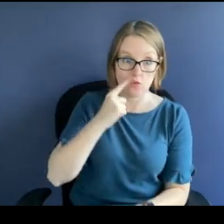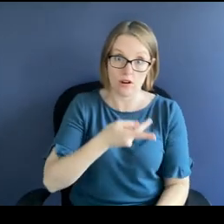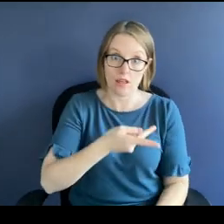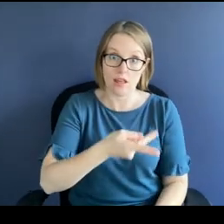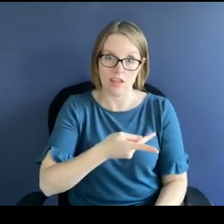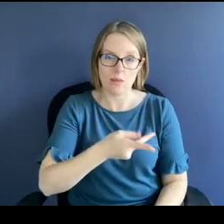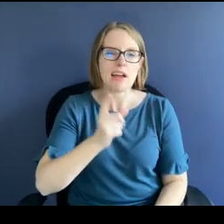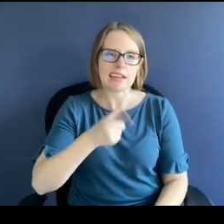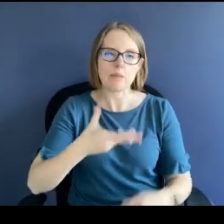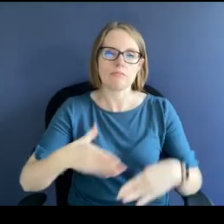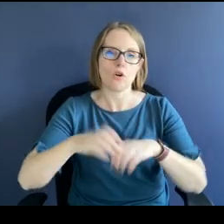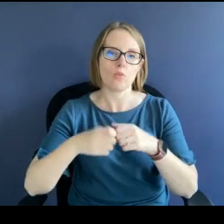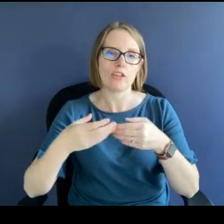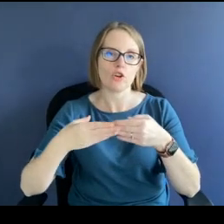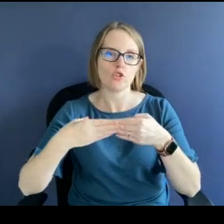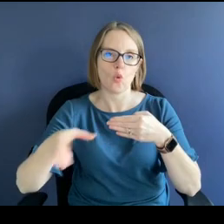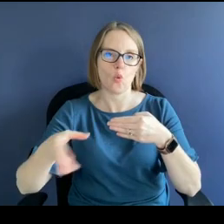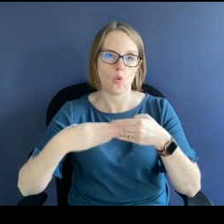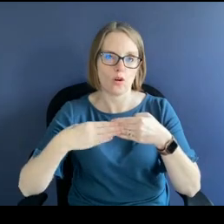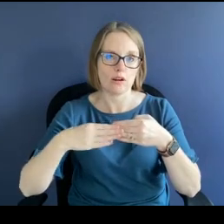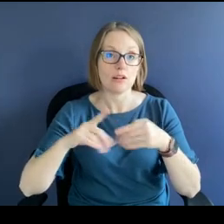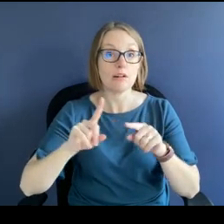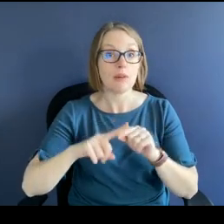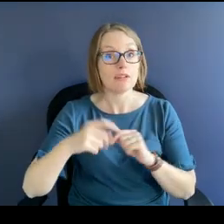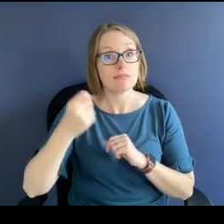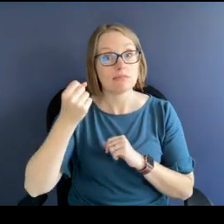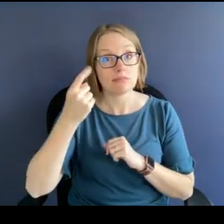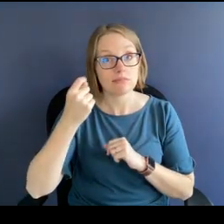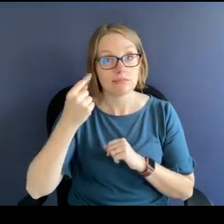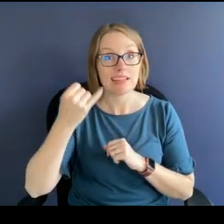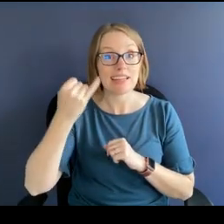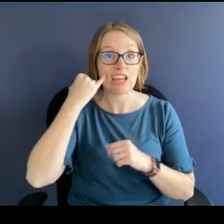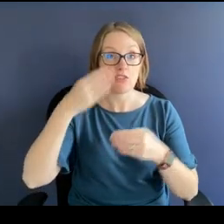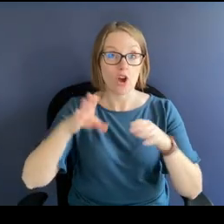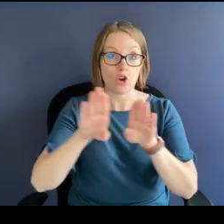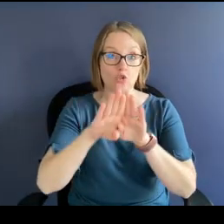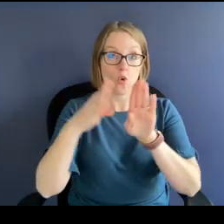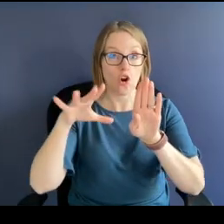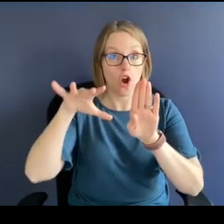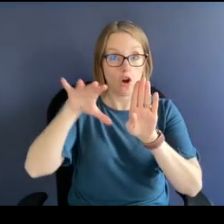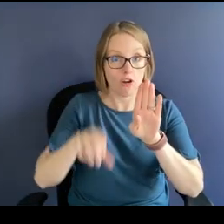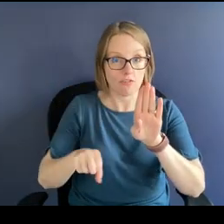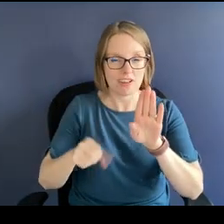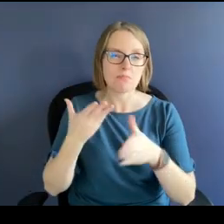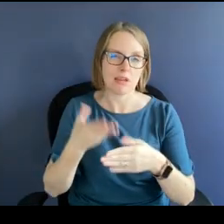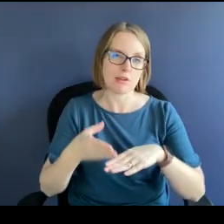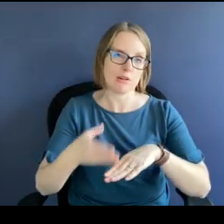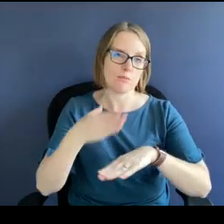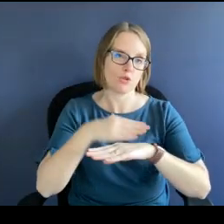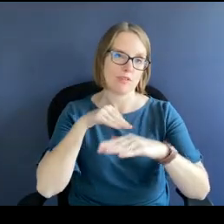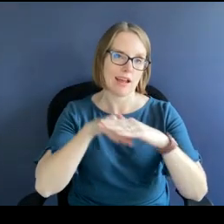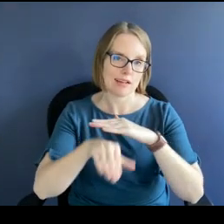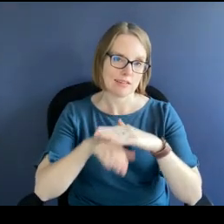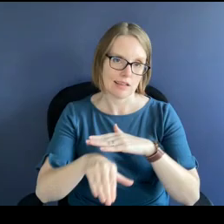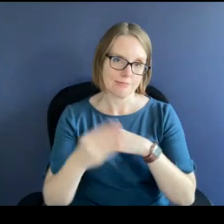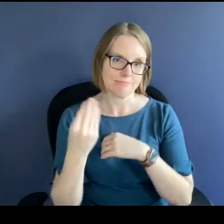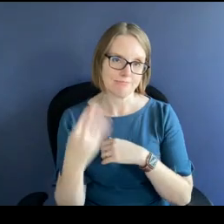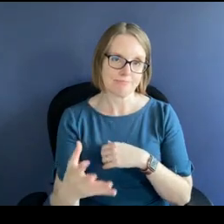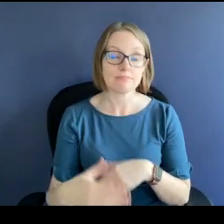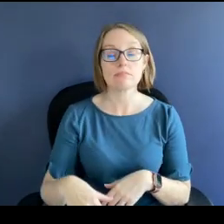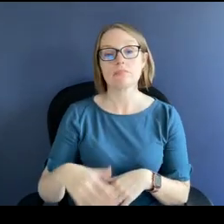by doors, but removing doors may improve access. Appliances should